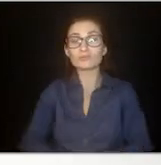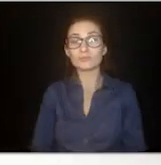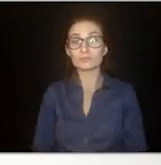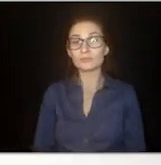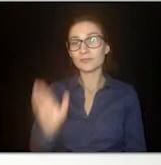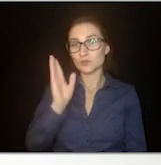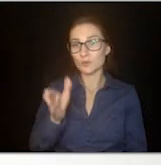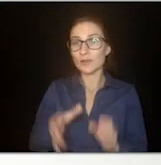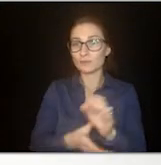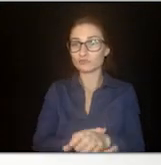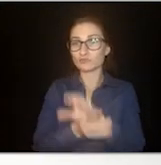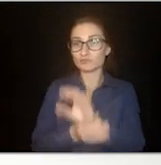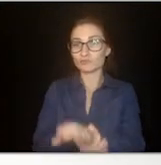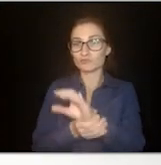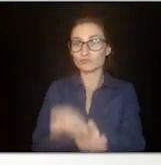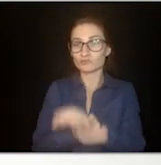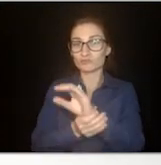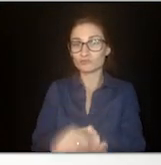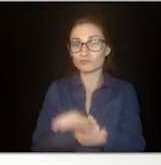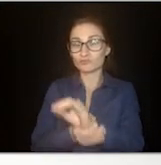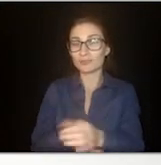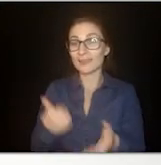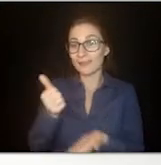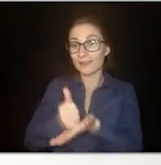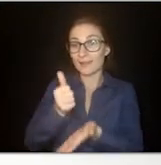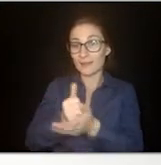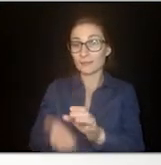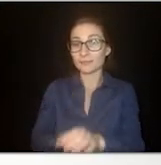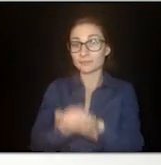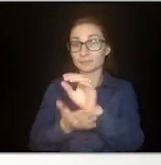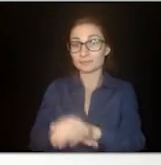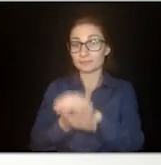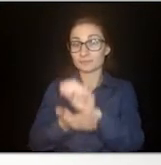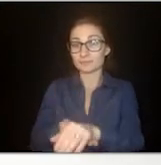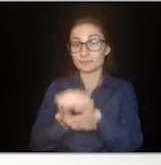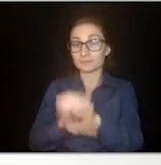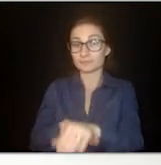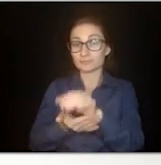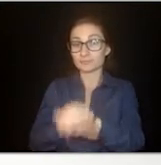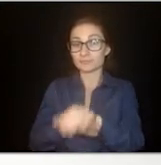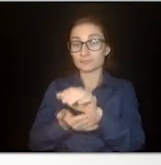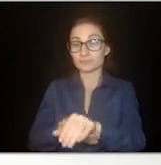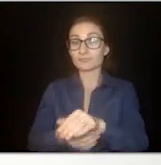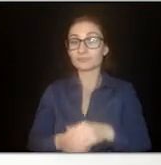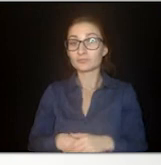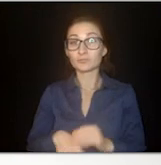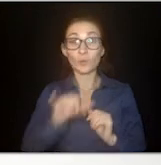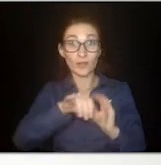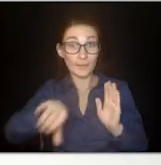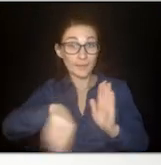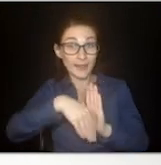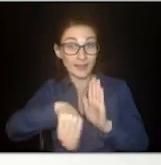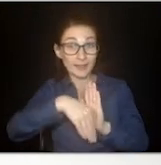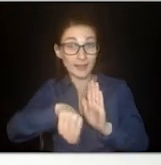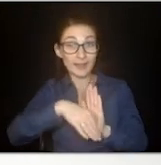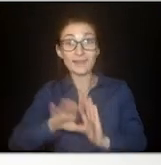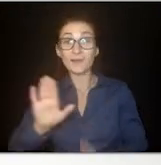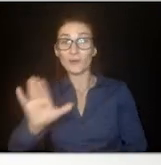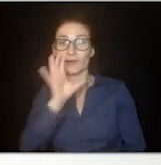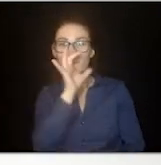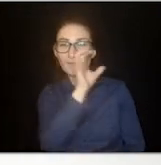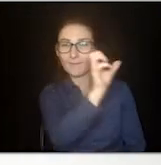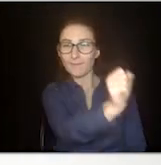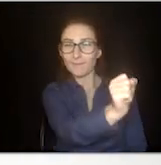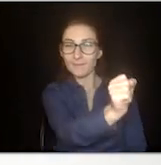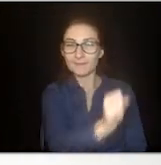tactually models movement to make the bells ring. The bell is on your knee. So the bells were